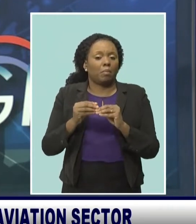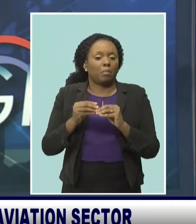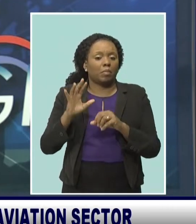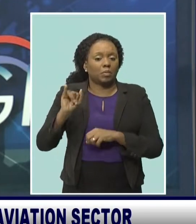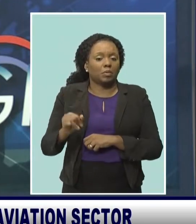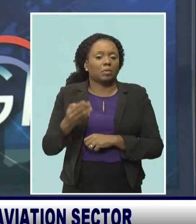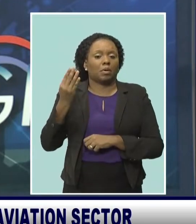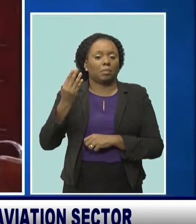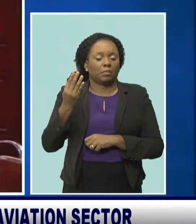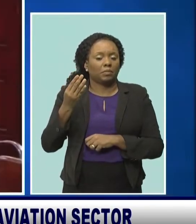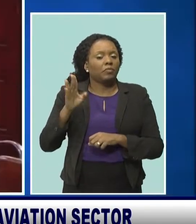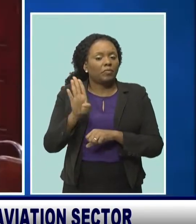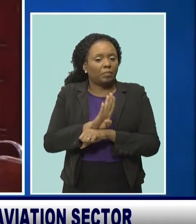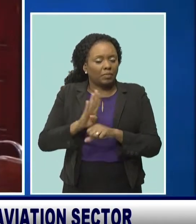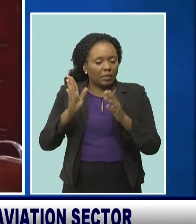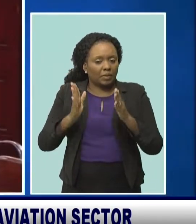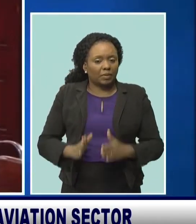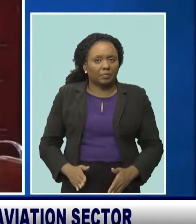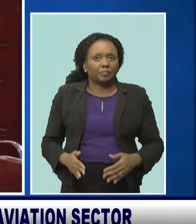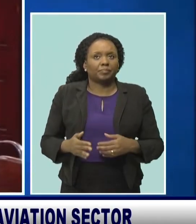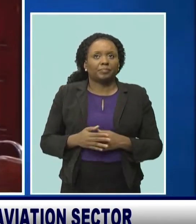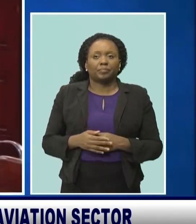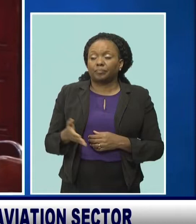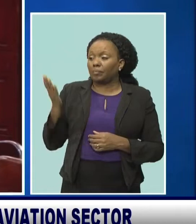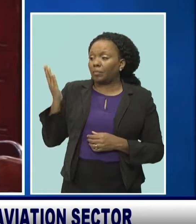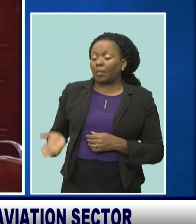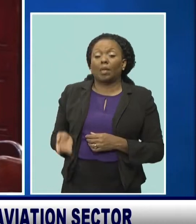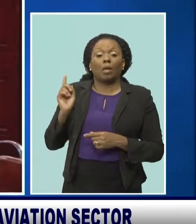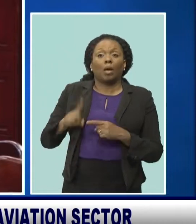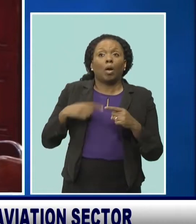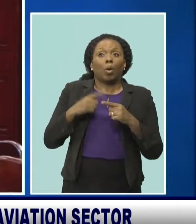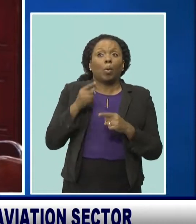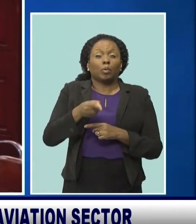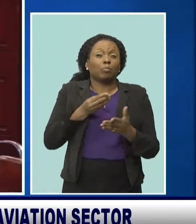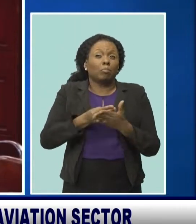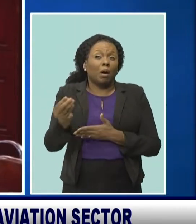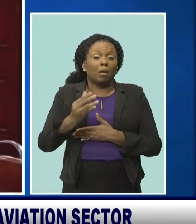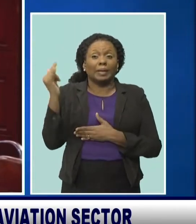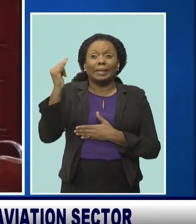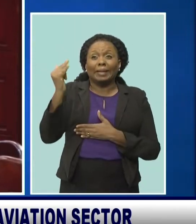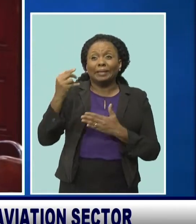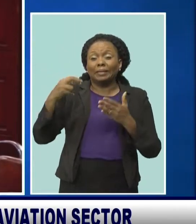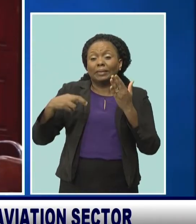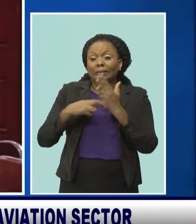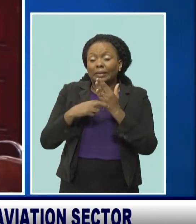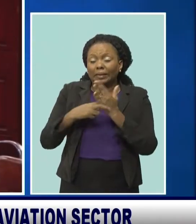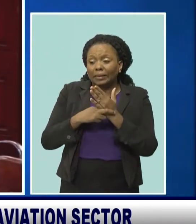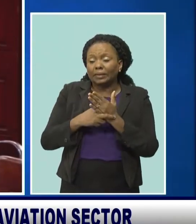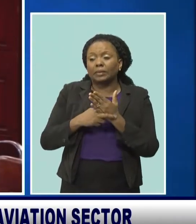Barbadians. Whenever you purchase an airline ticket, you don't get